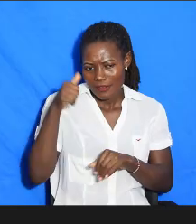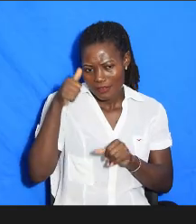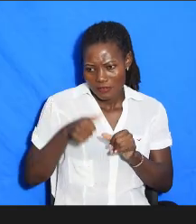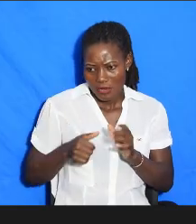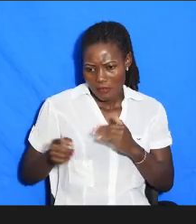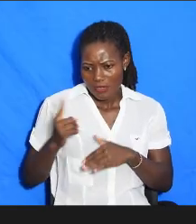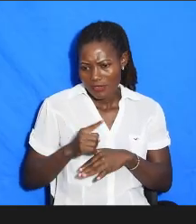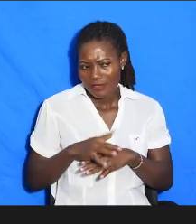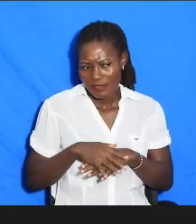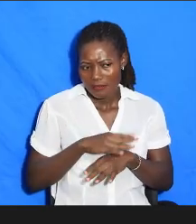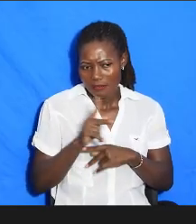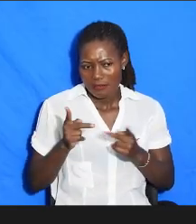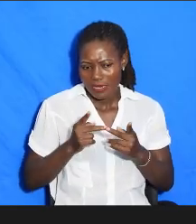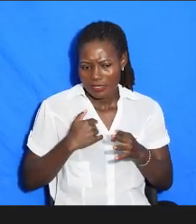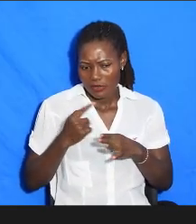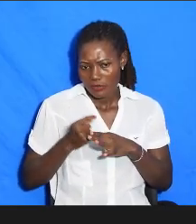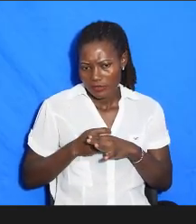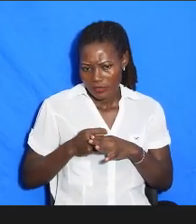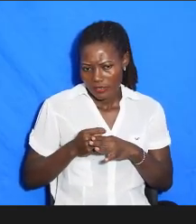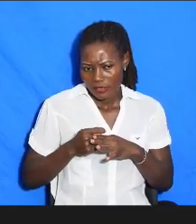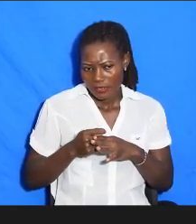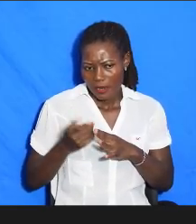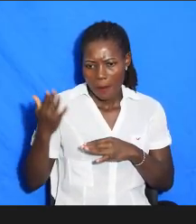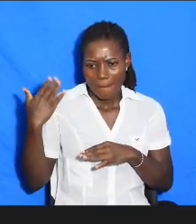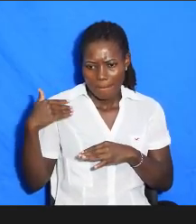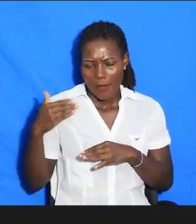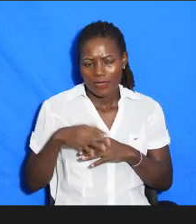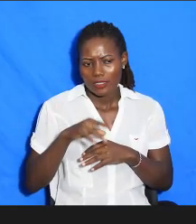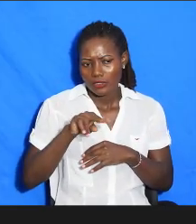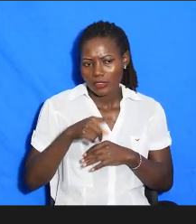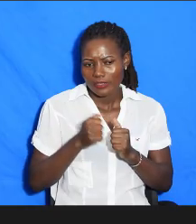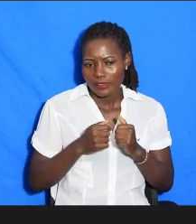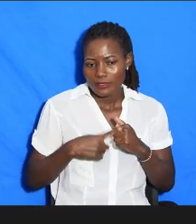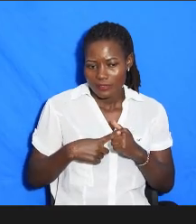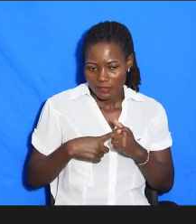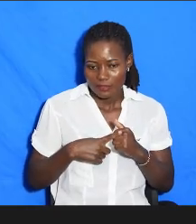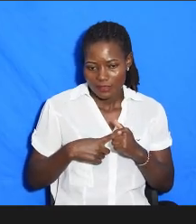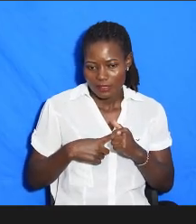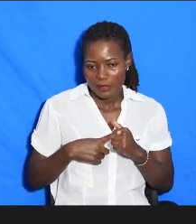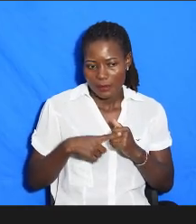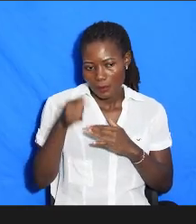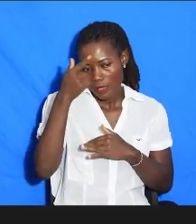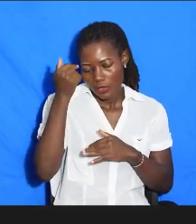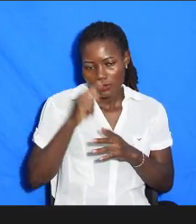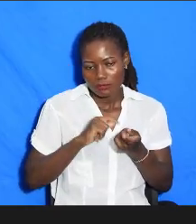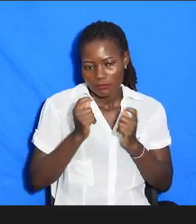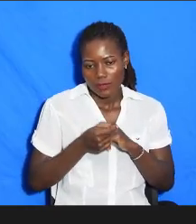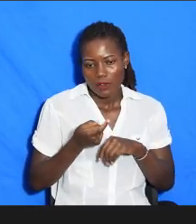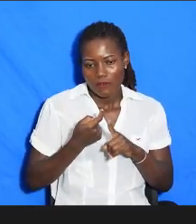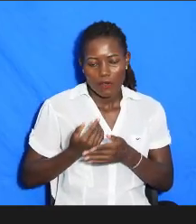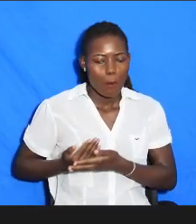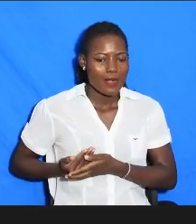my training group back in 2016 because he transitioned from